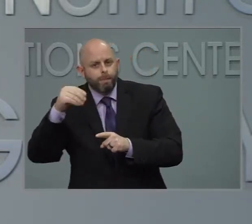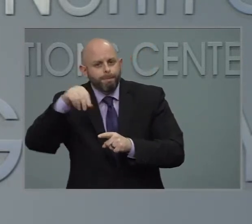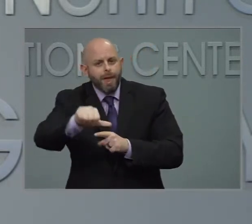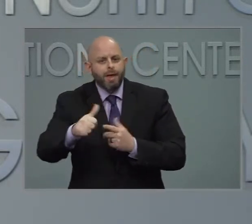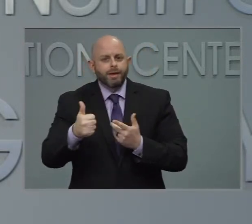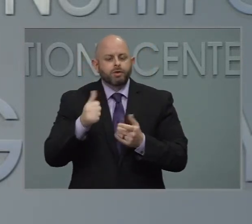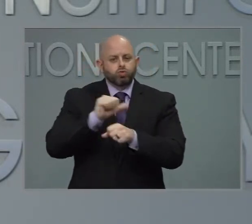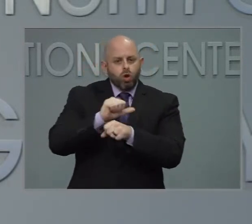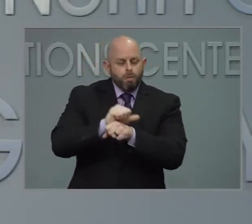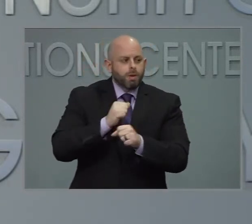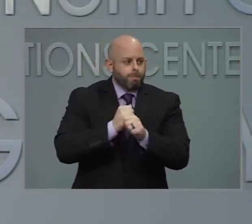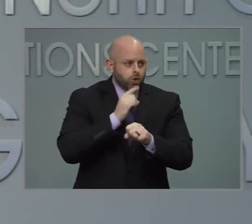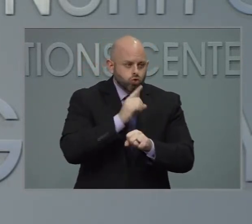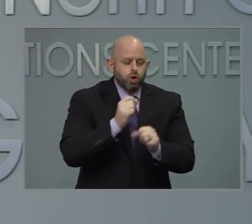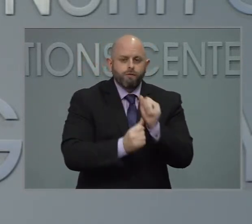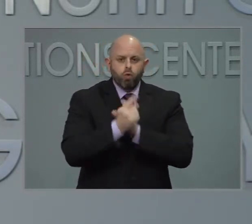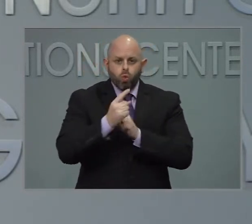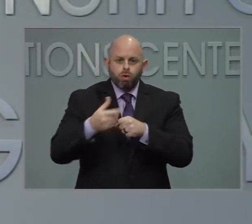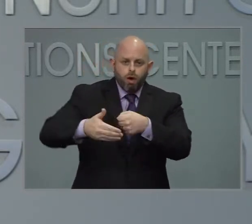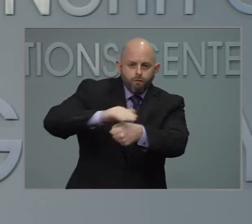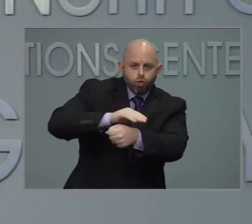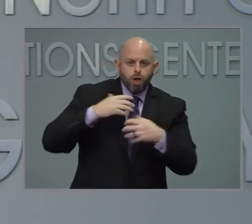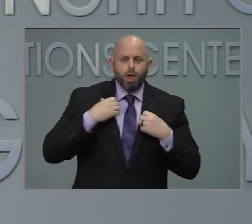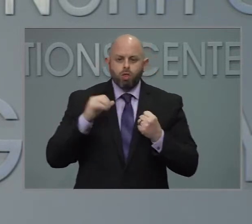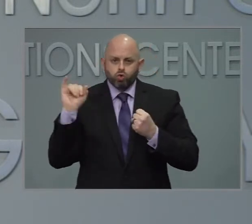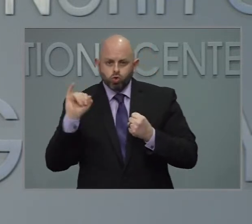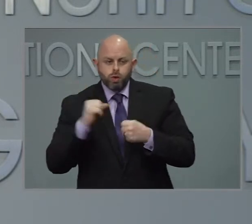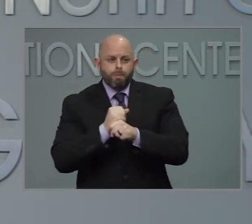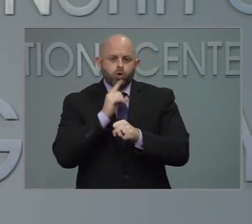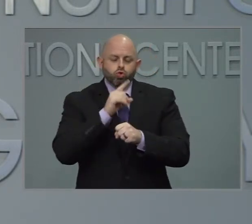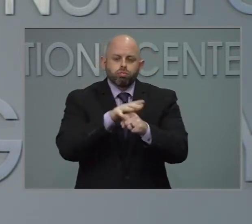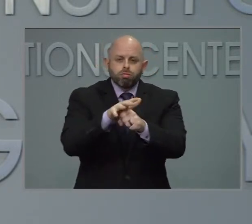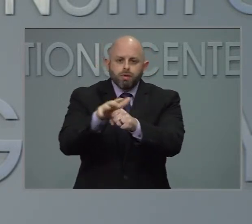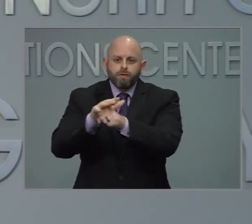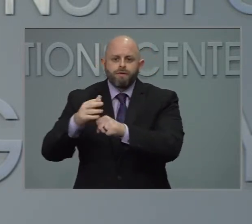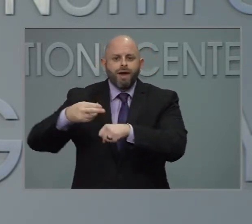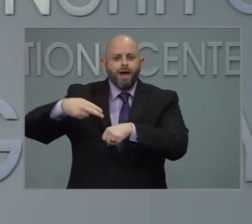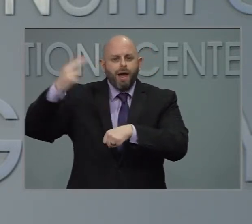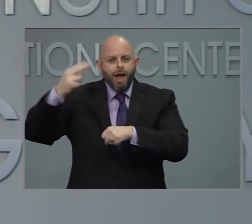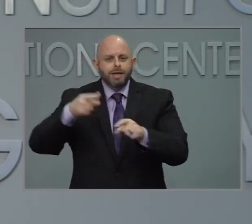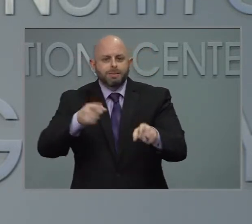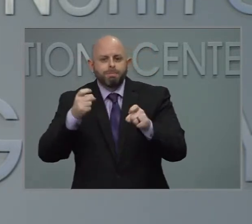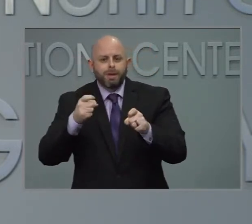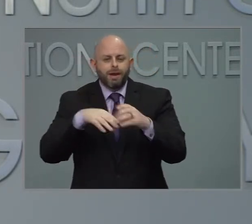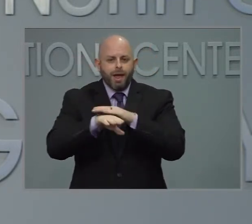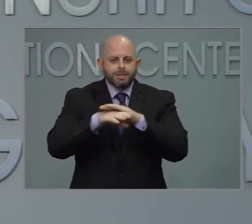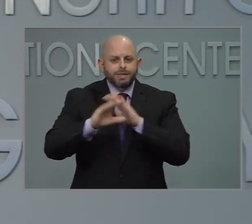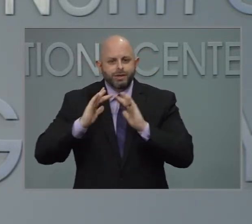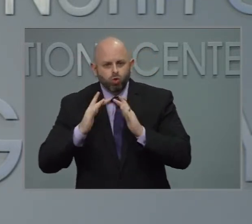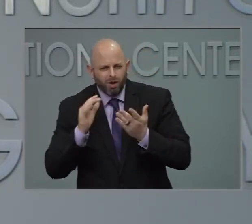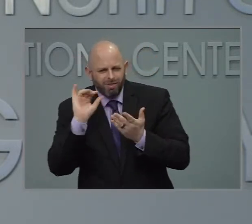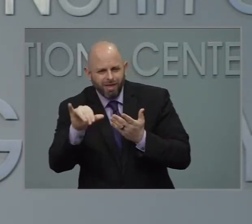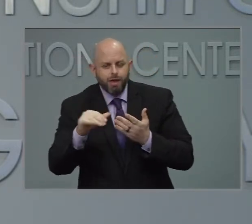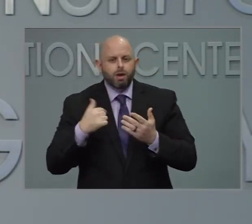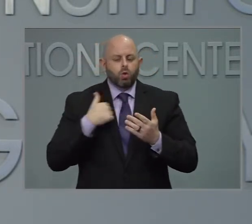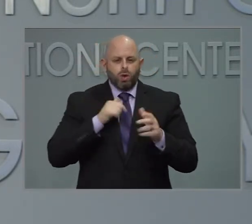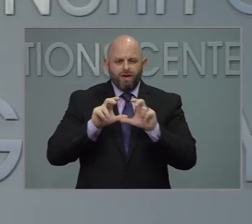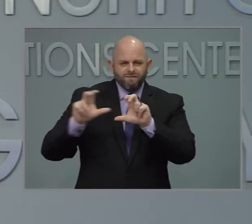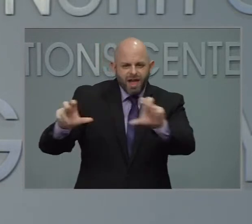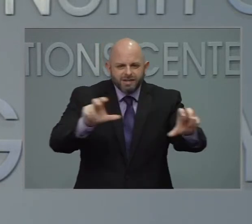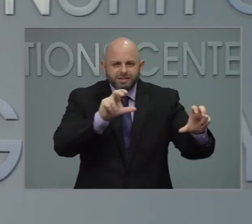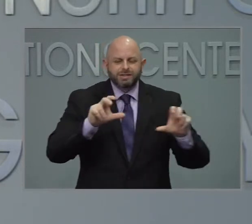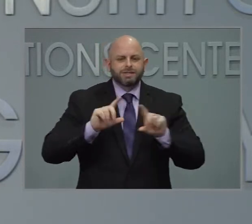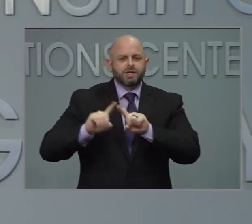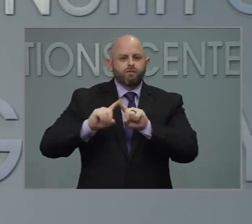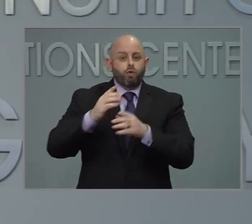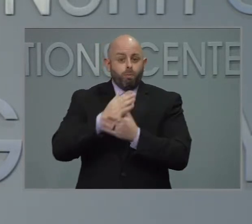with health insurance, making sure we get high-speed internet access all across our state, making investments in capital.